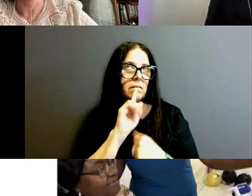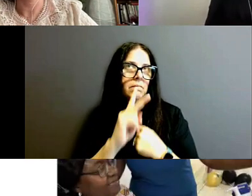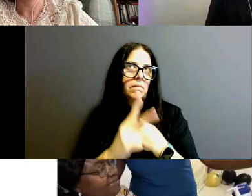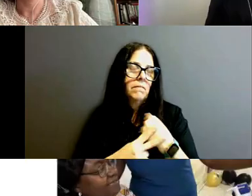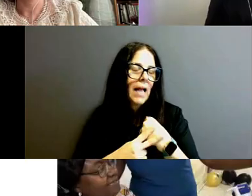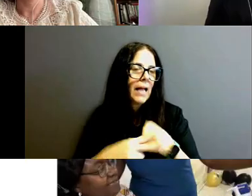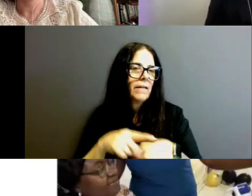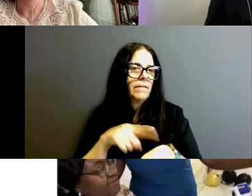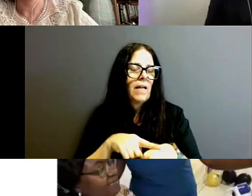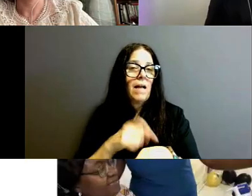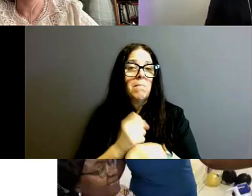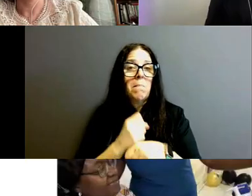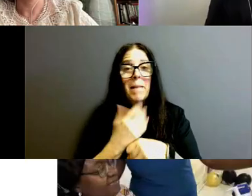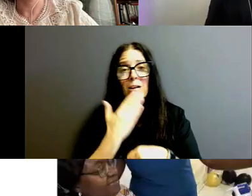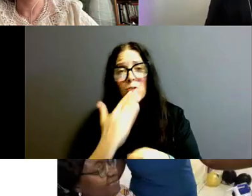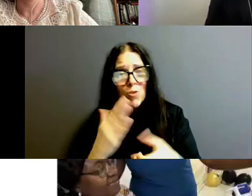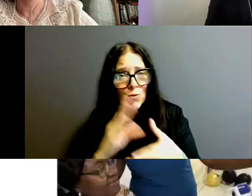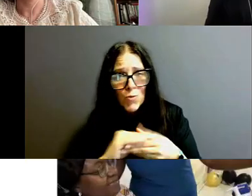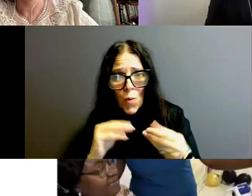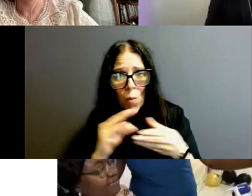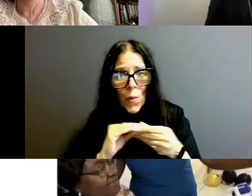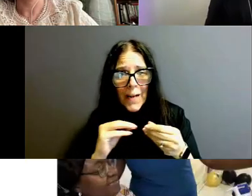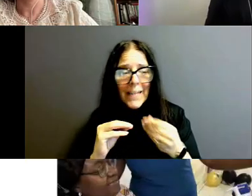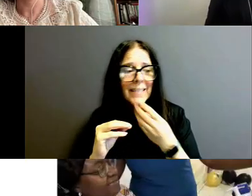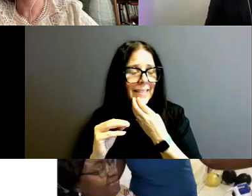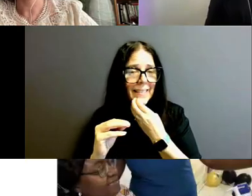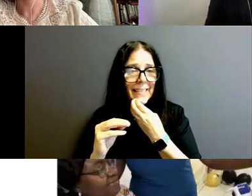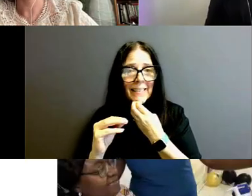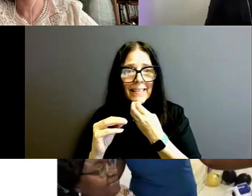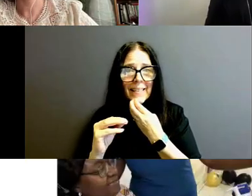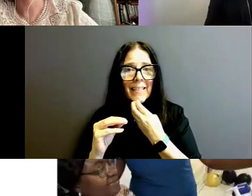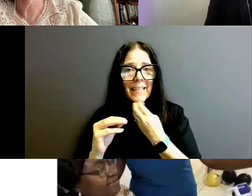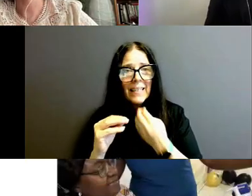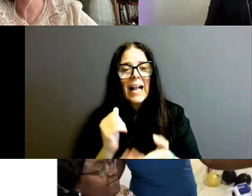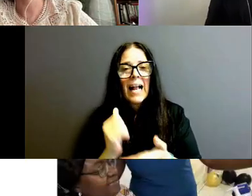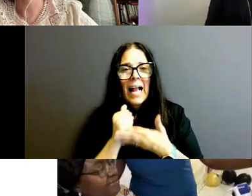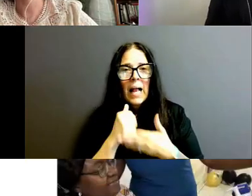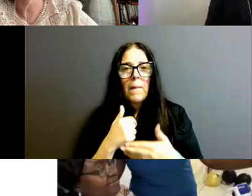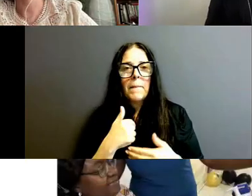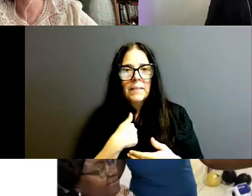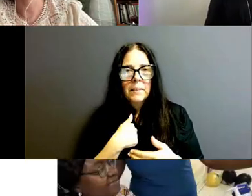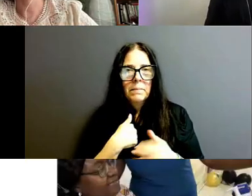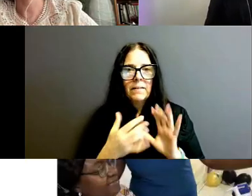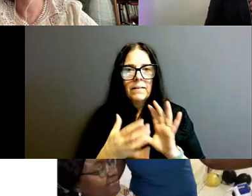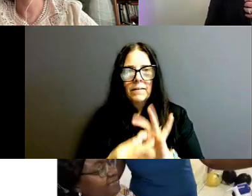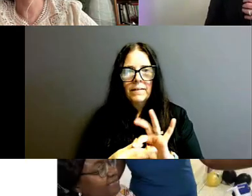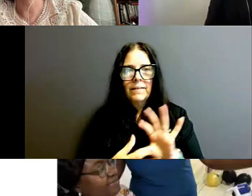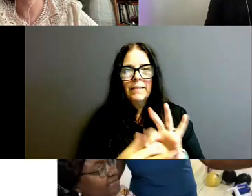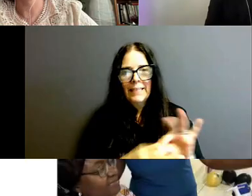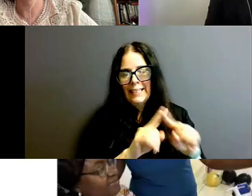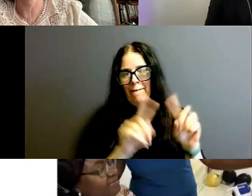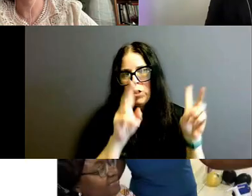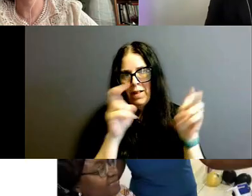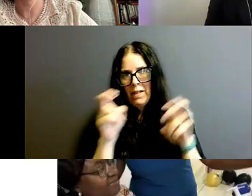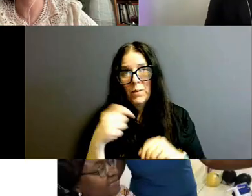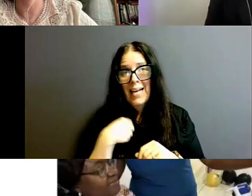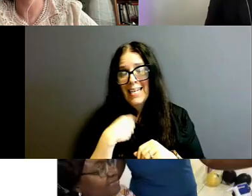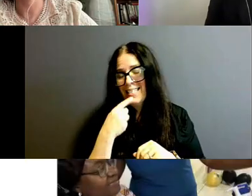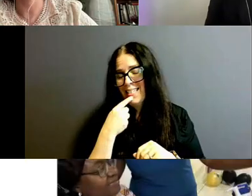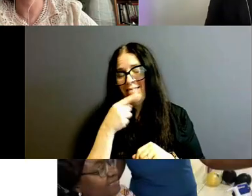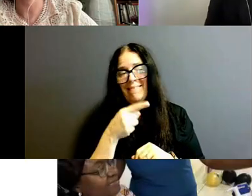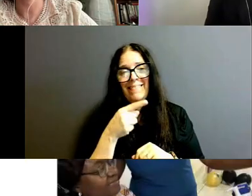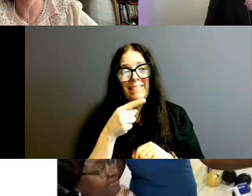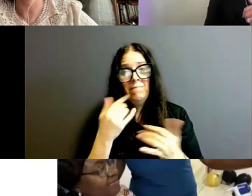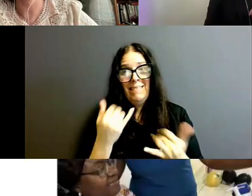makes really good stories. If it helps me tie different themes to things, like I said, this week's Catholic Education